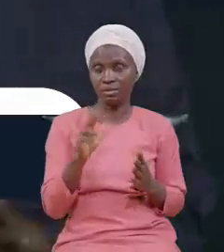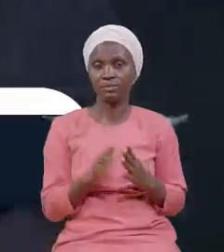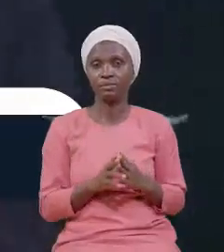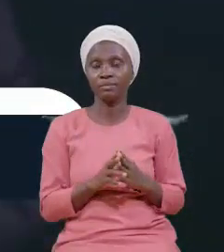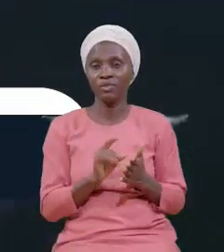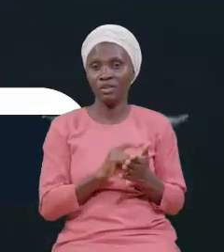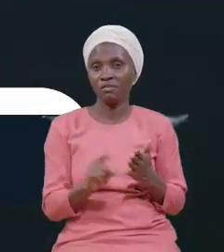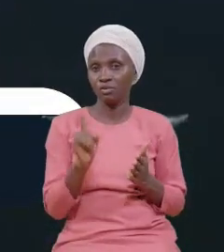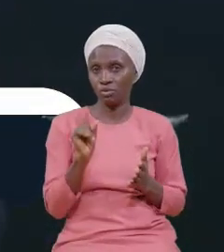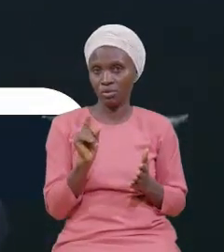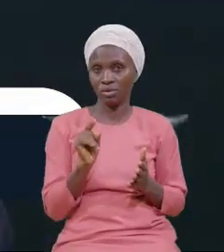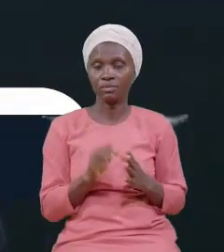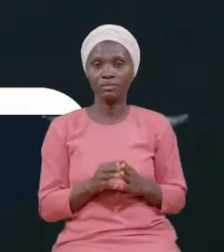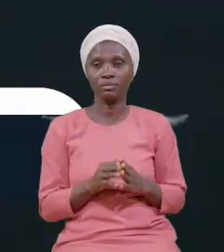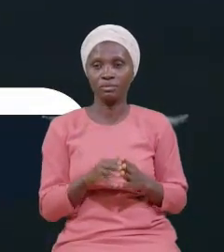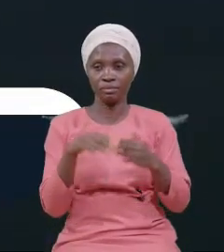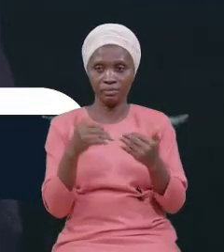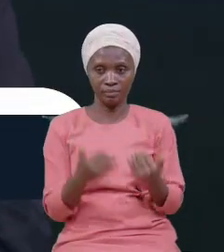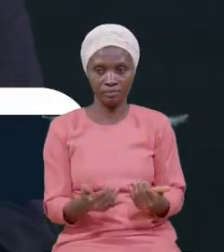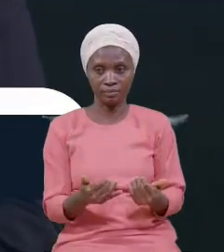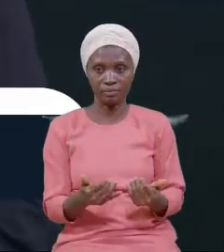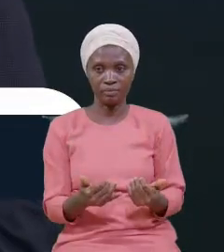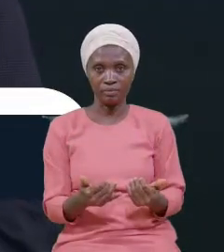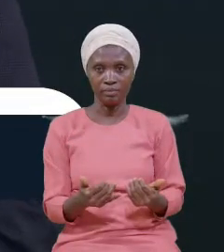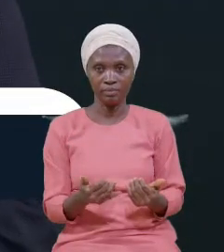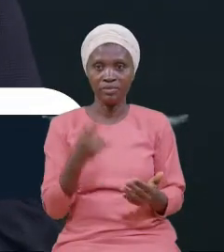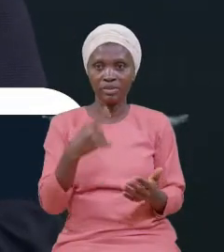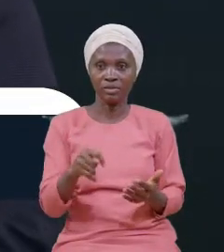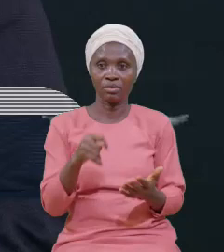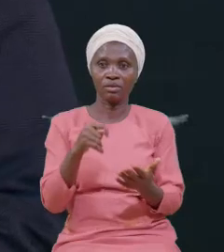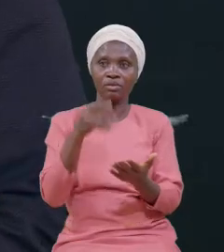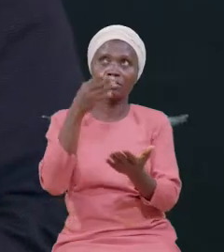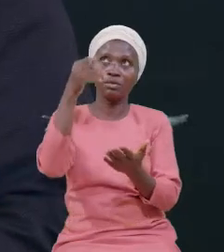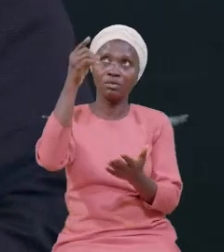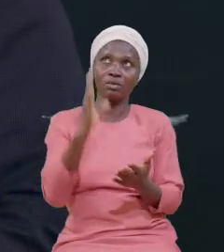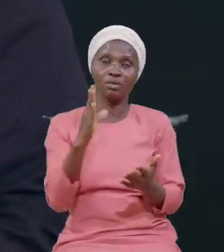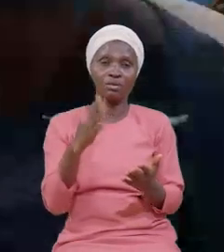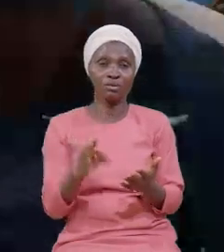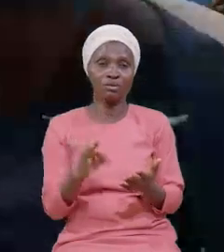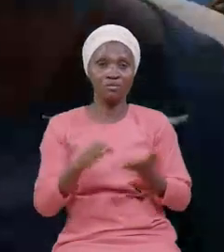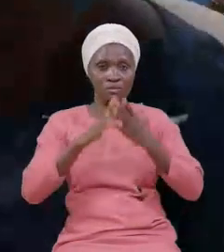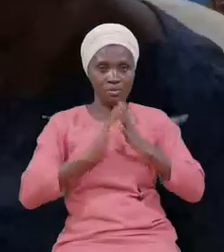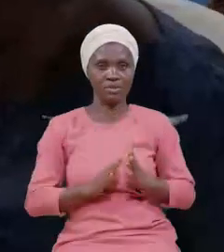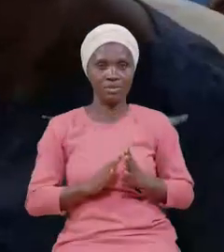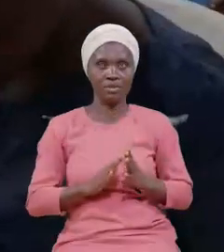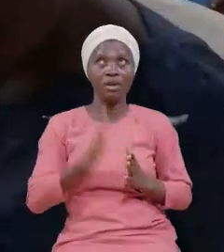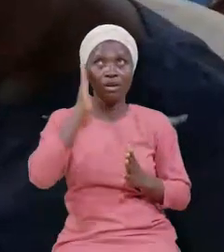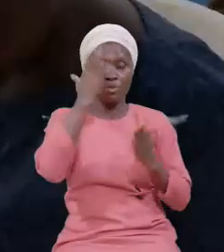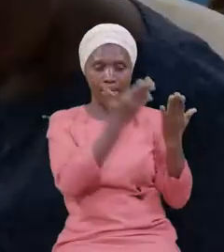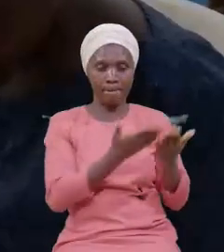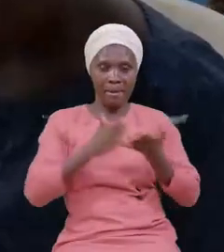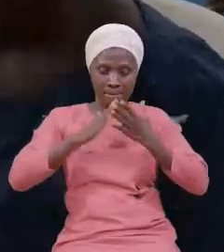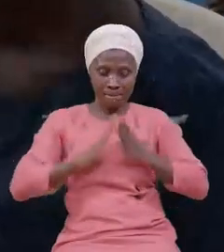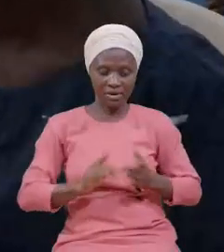20. Now, the God of peace, he'll bring peace in your heart, peace in